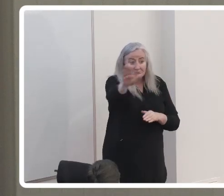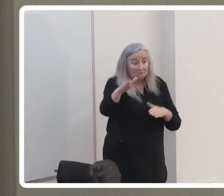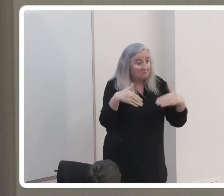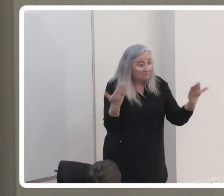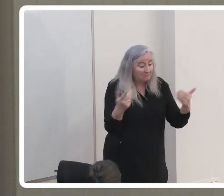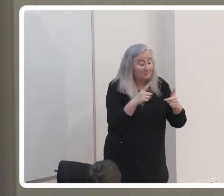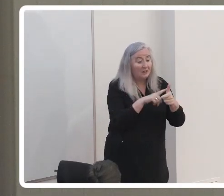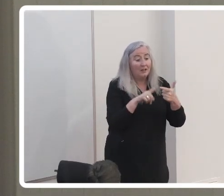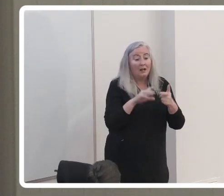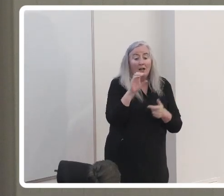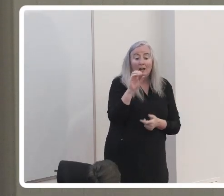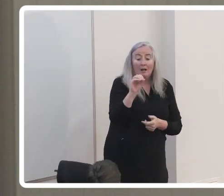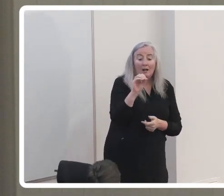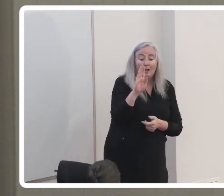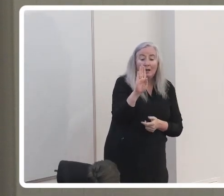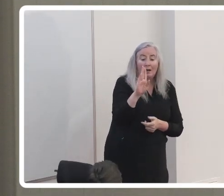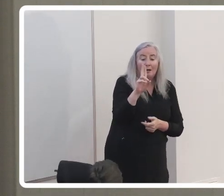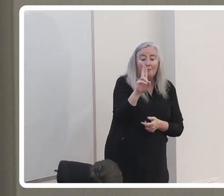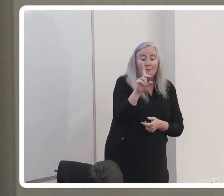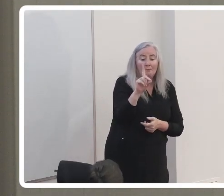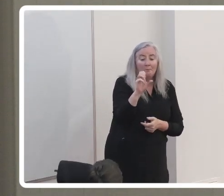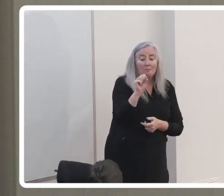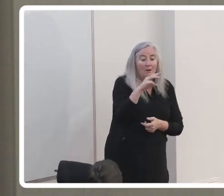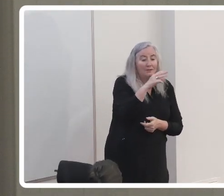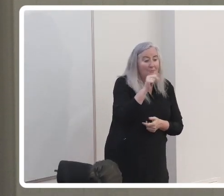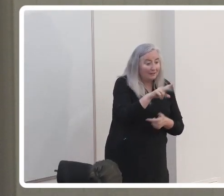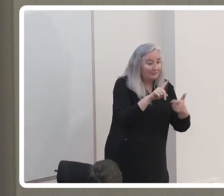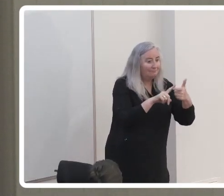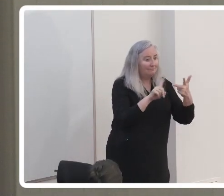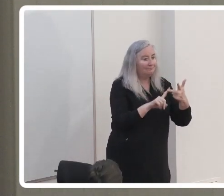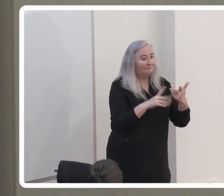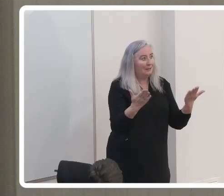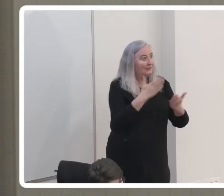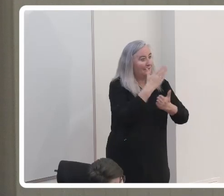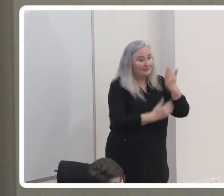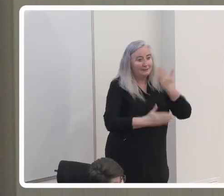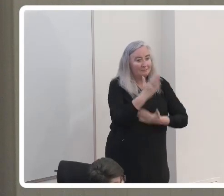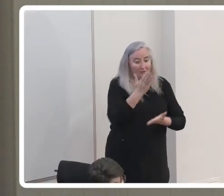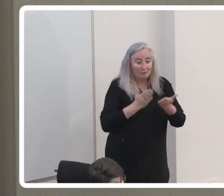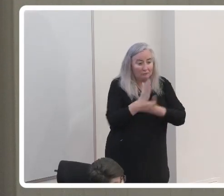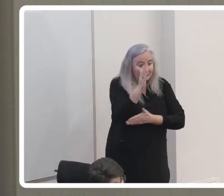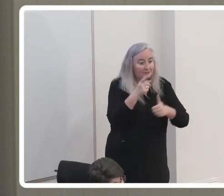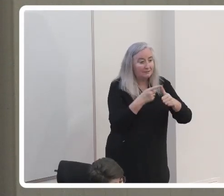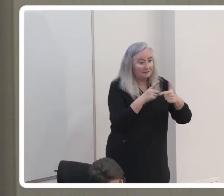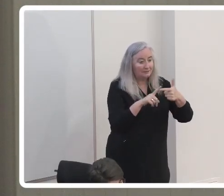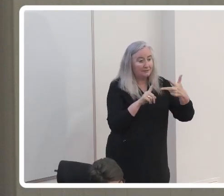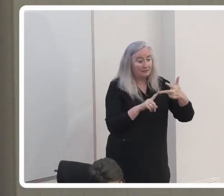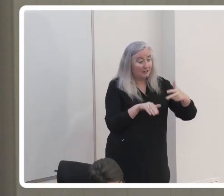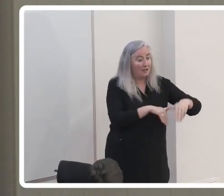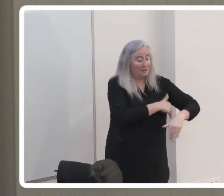your ombudsman office is active in disability rights issues or not. Also, it is important to